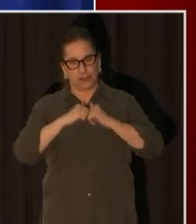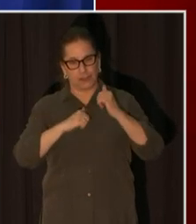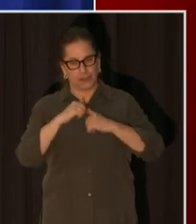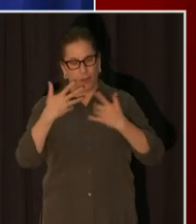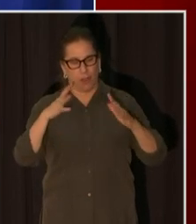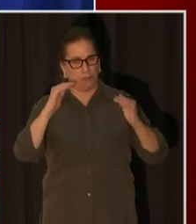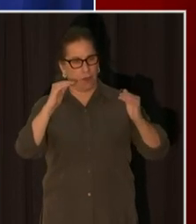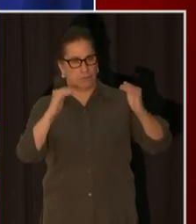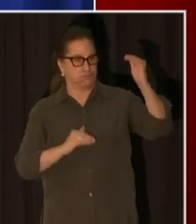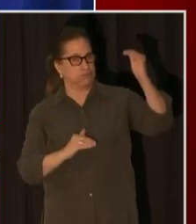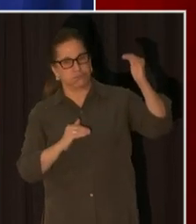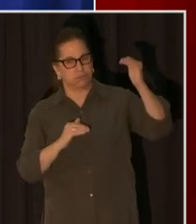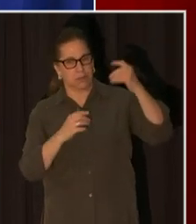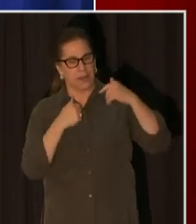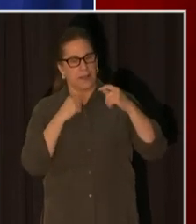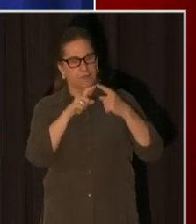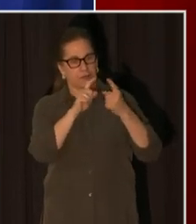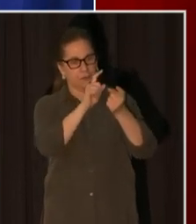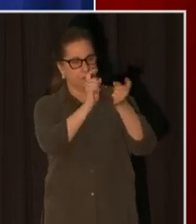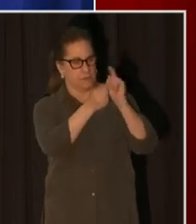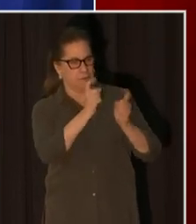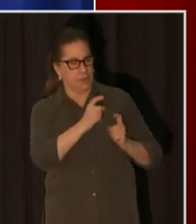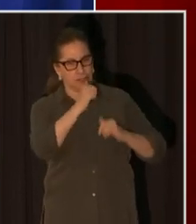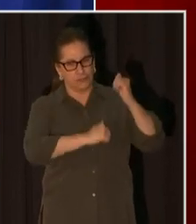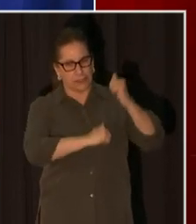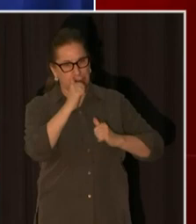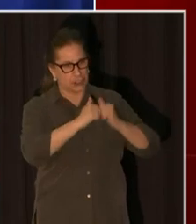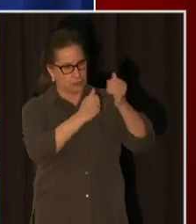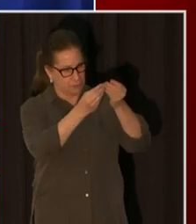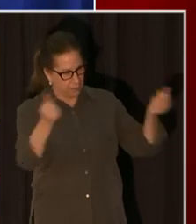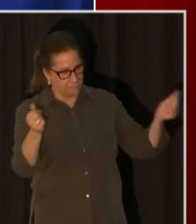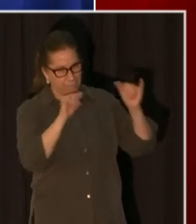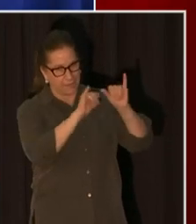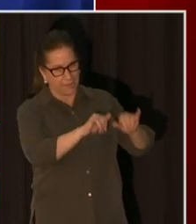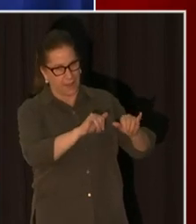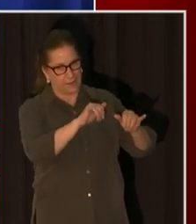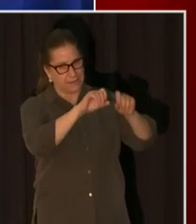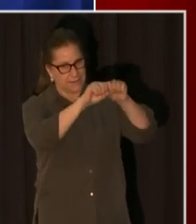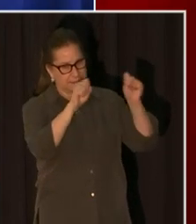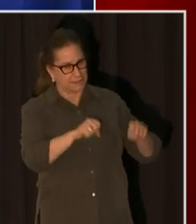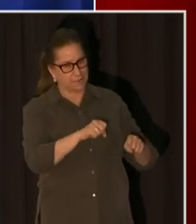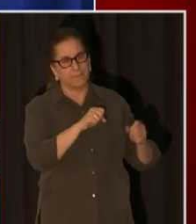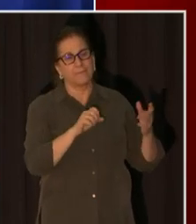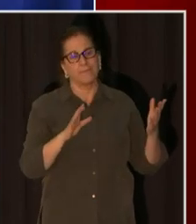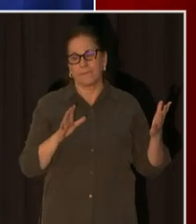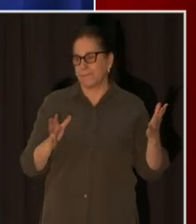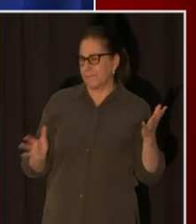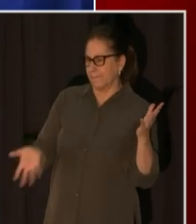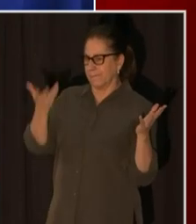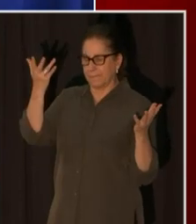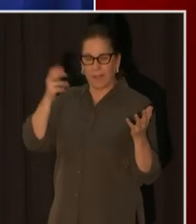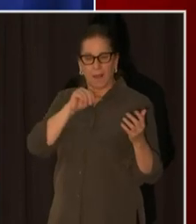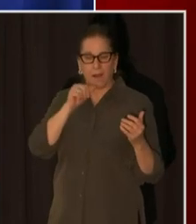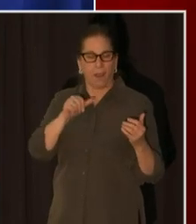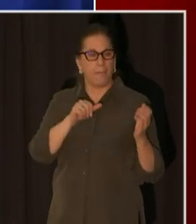as in the housing crisis, and every opportunity, in every disaster, there's an opportunity for people to rise